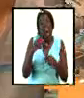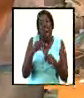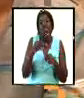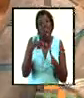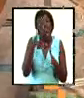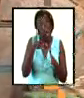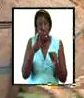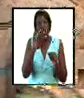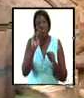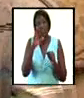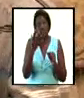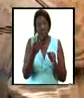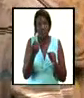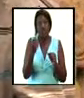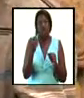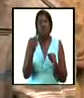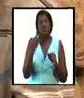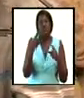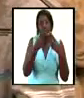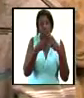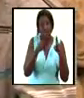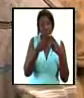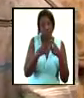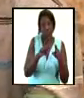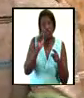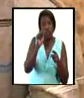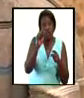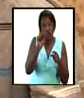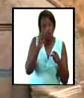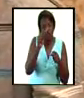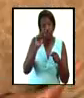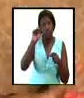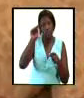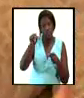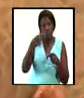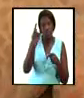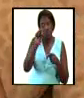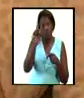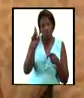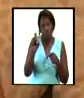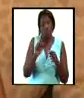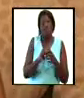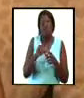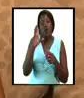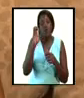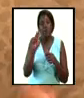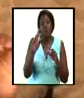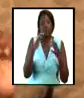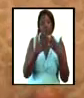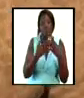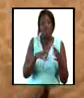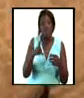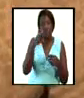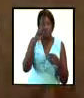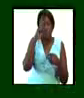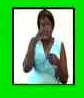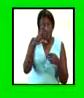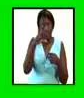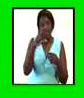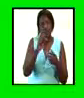should be. Please tell me about each type first. Okay, let's start with capital letters.